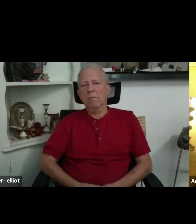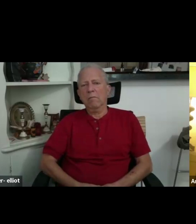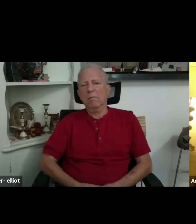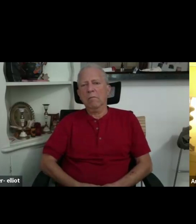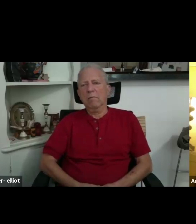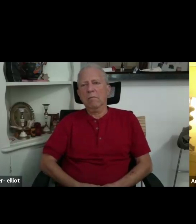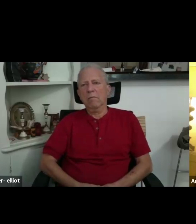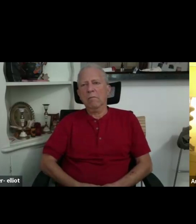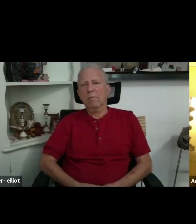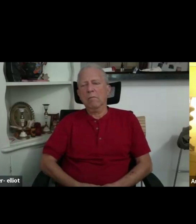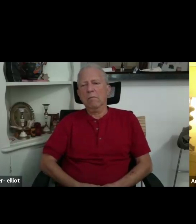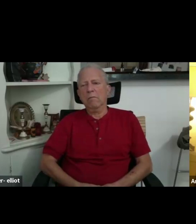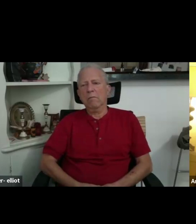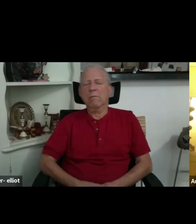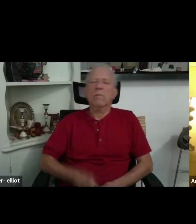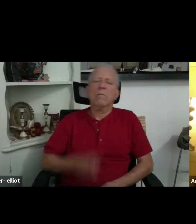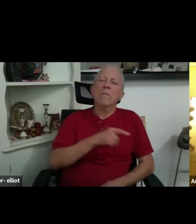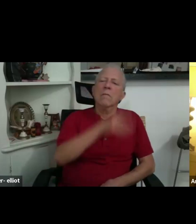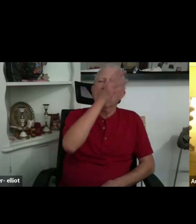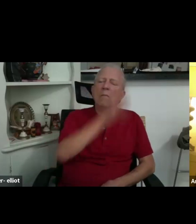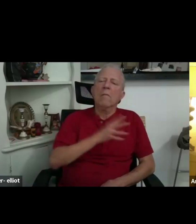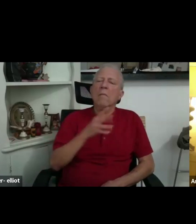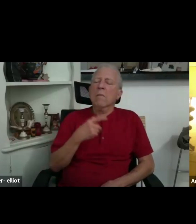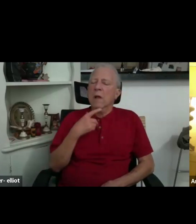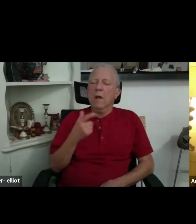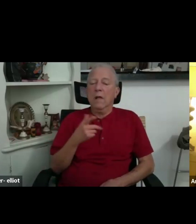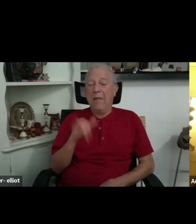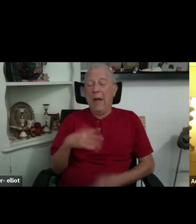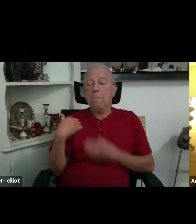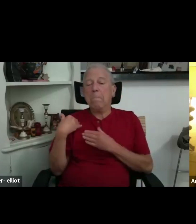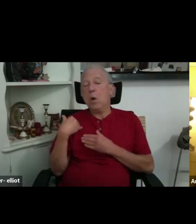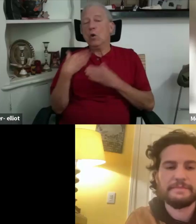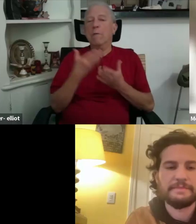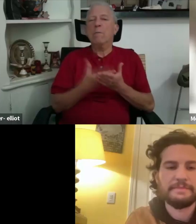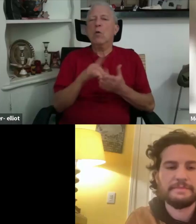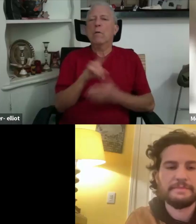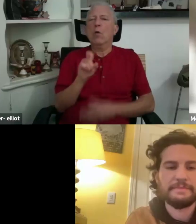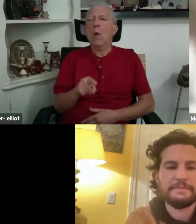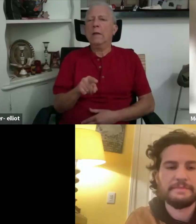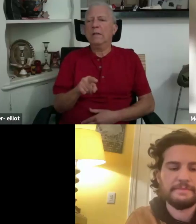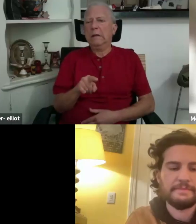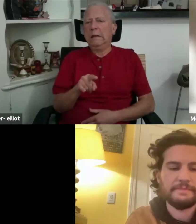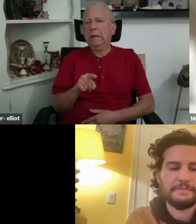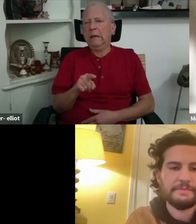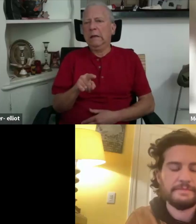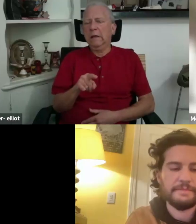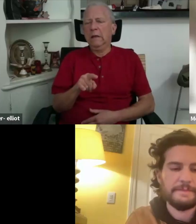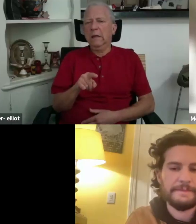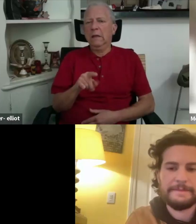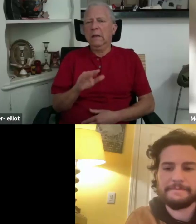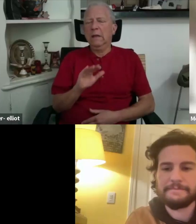Yeah, I mean, as far as the burden of proof question, it does, I mean, it seems a little too early to